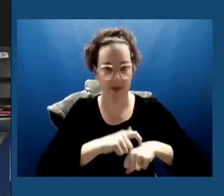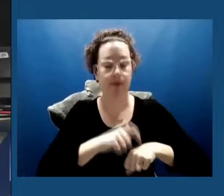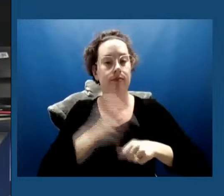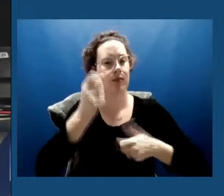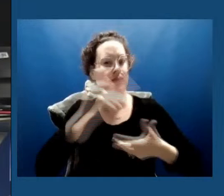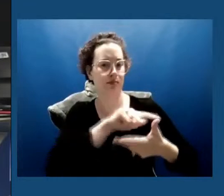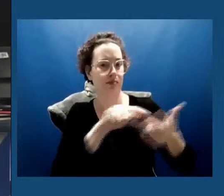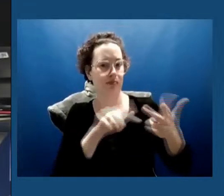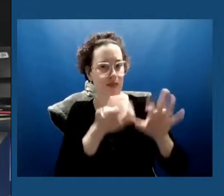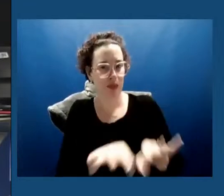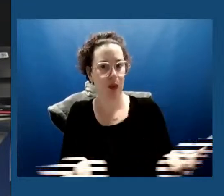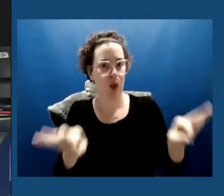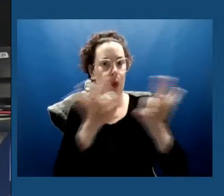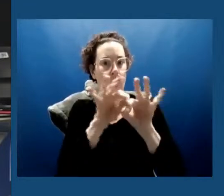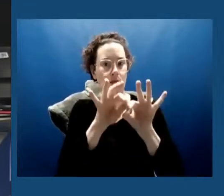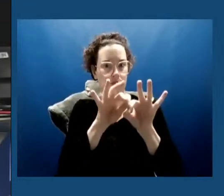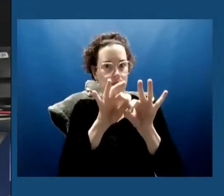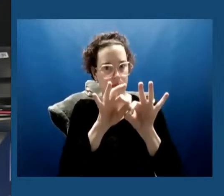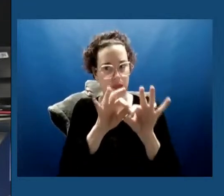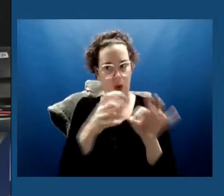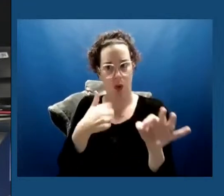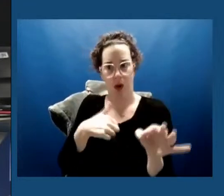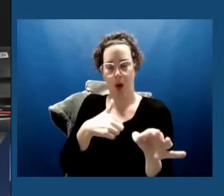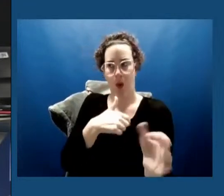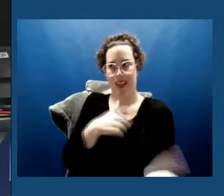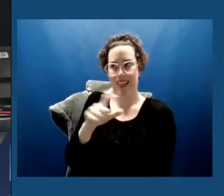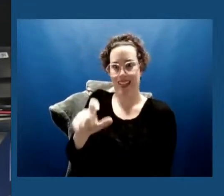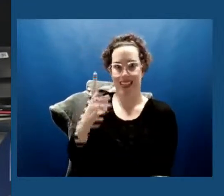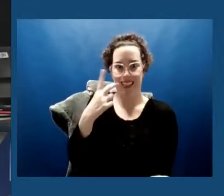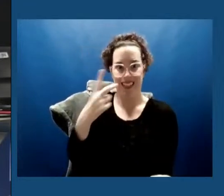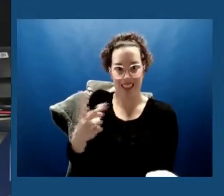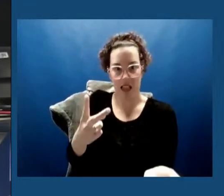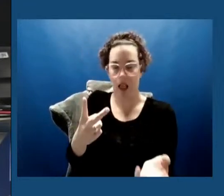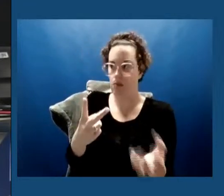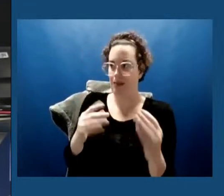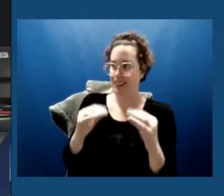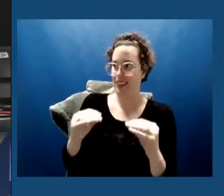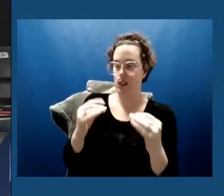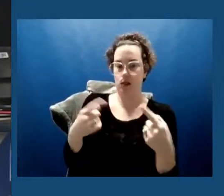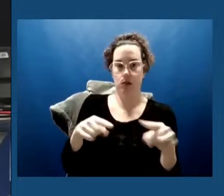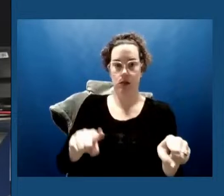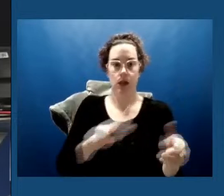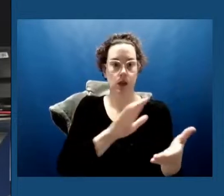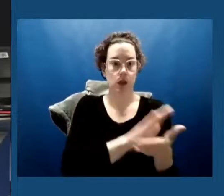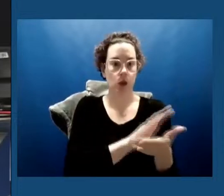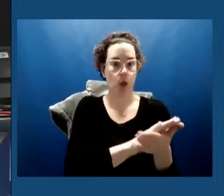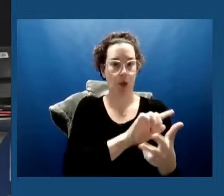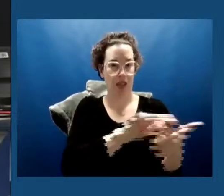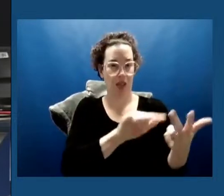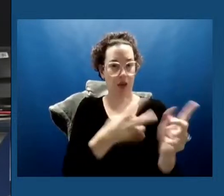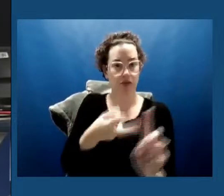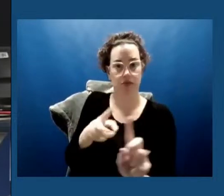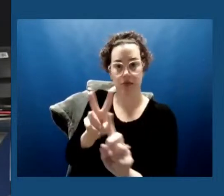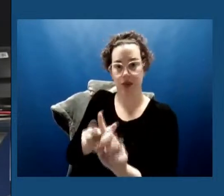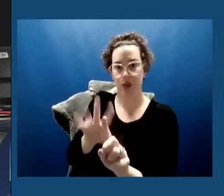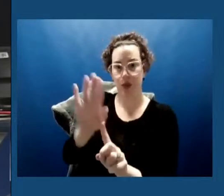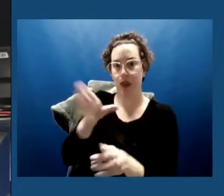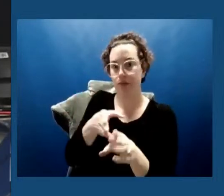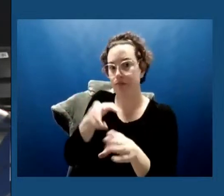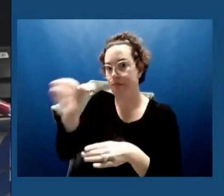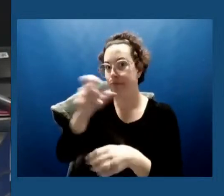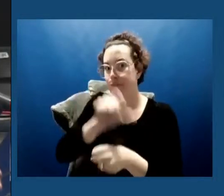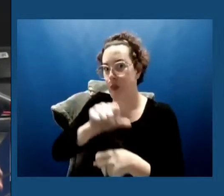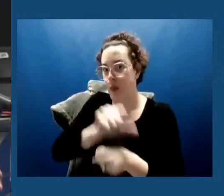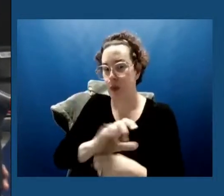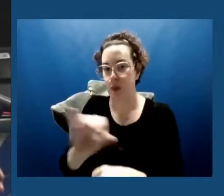to what we need to see in the work in schools, but also will translate into the workforce. So, Randy,